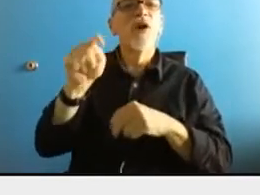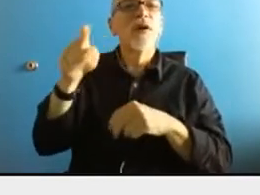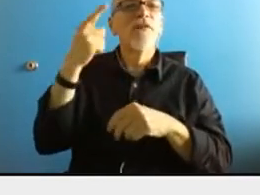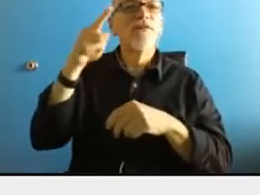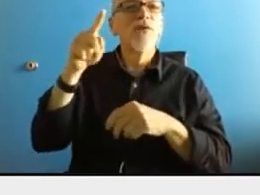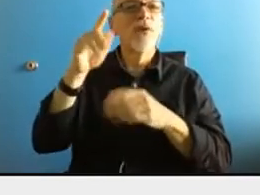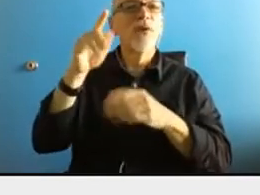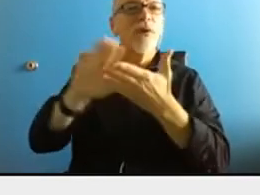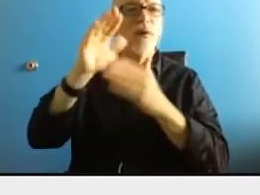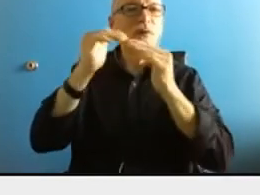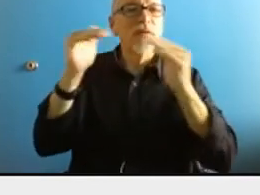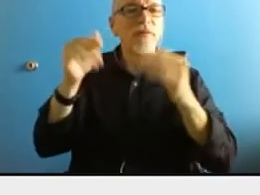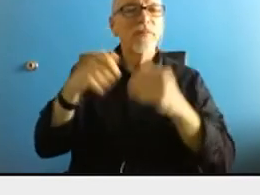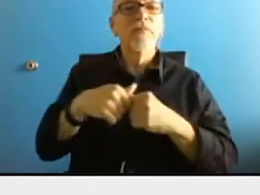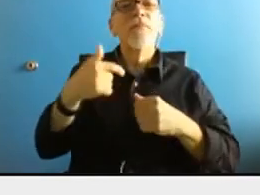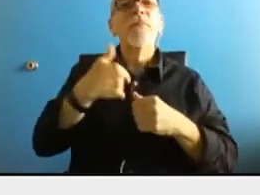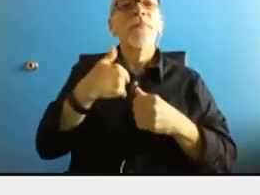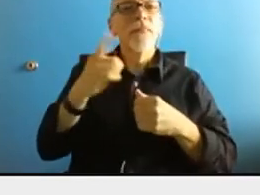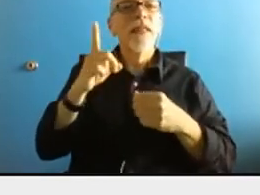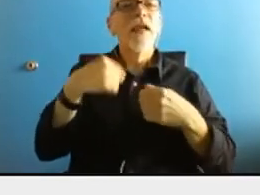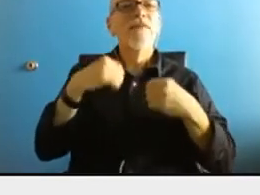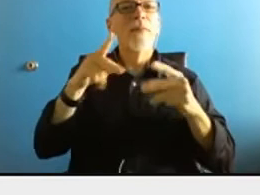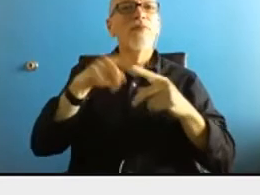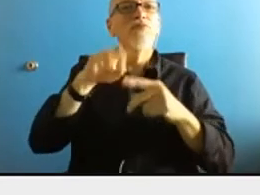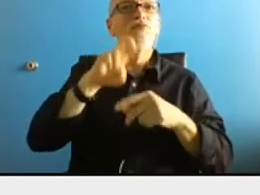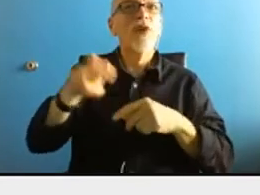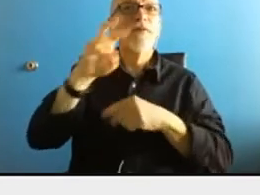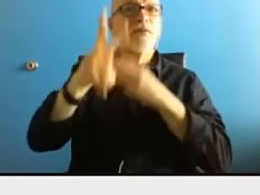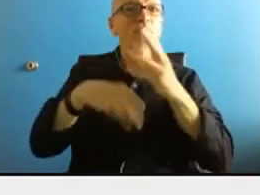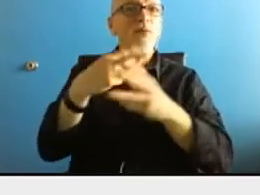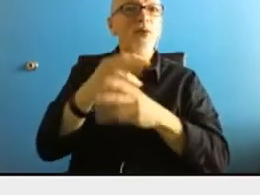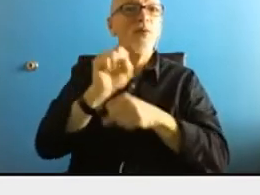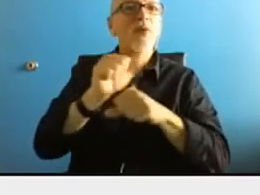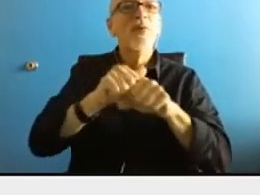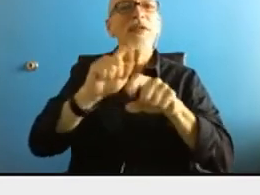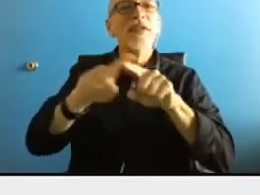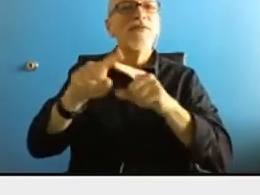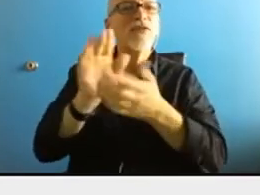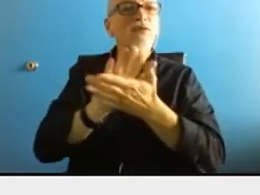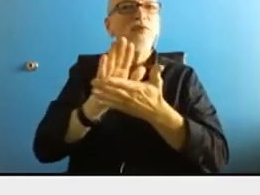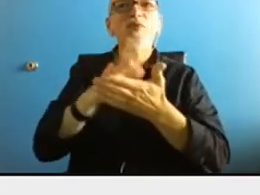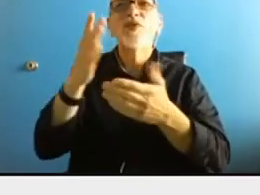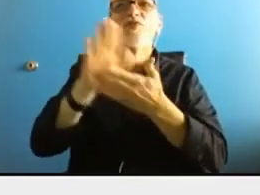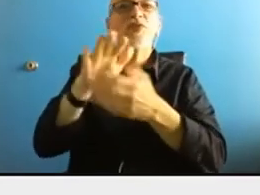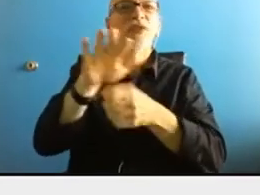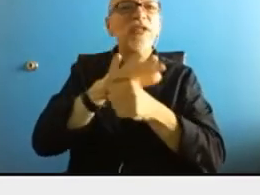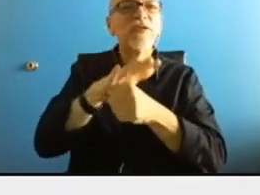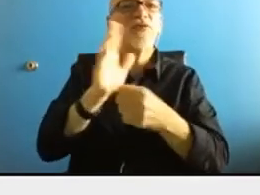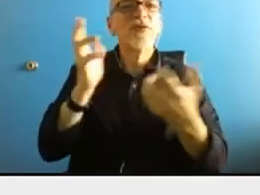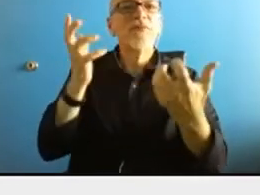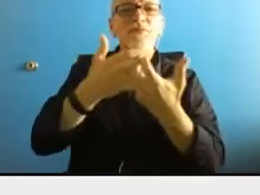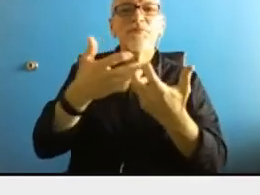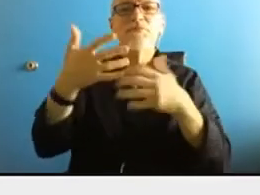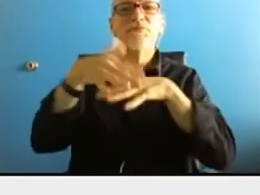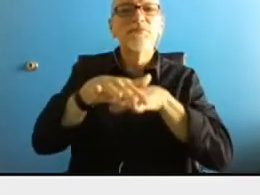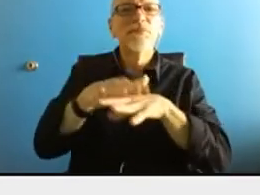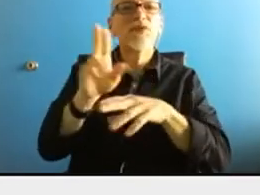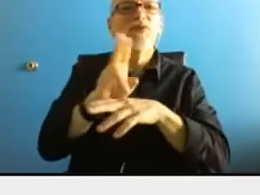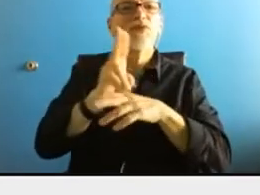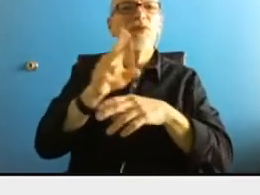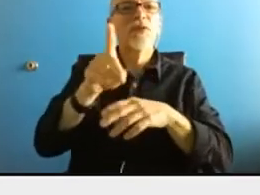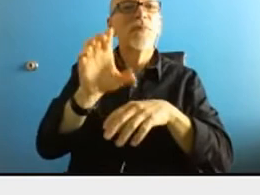And I've had the opportunity to travel the world working with schools and districts on integrating and implementing computer